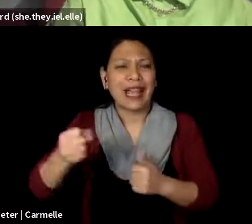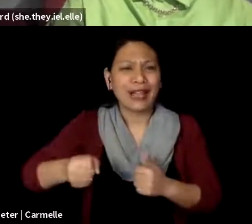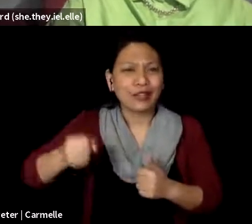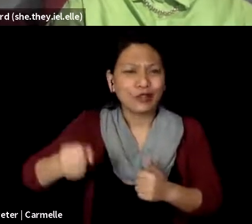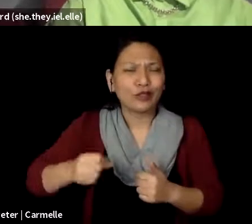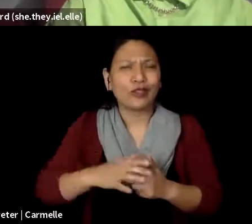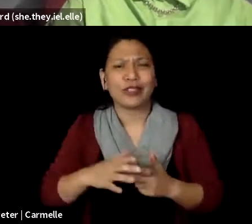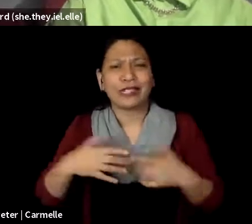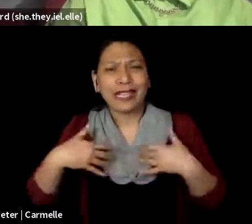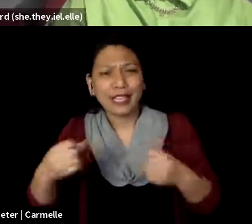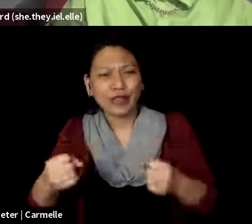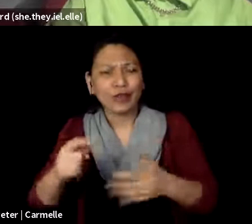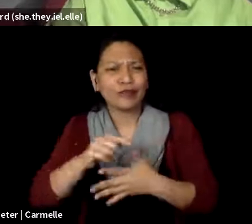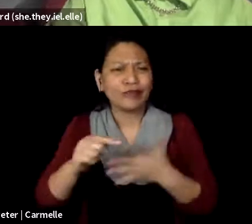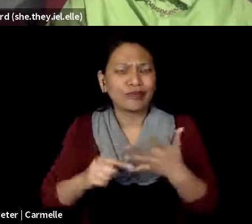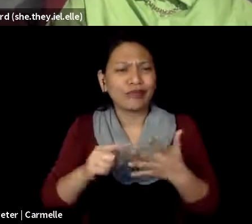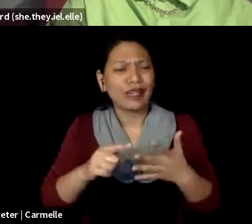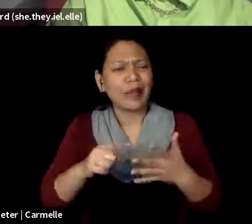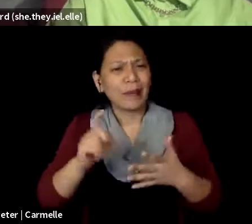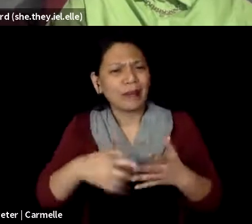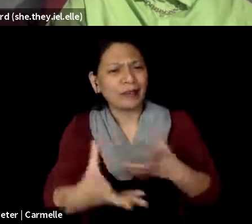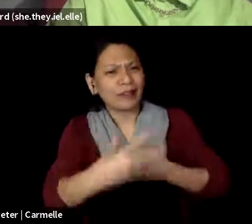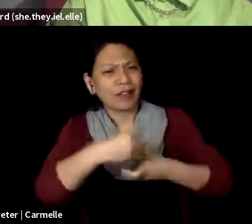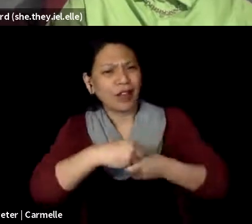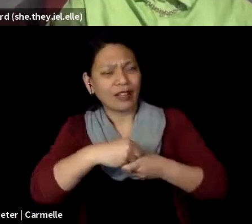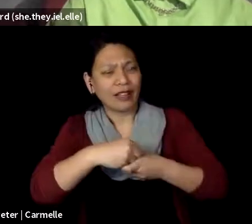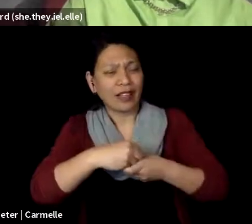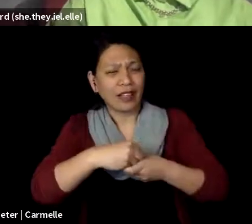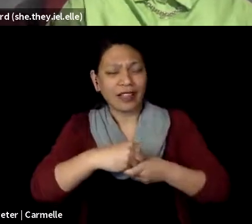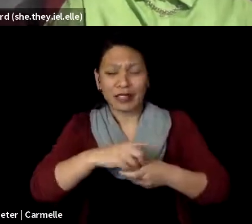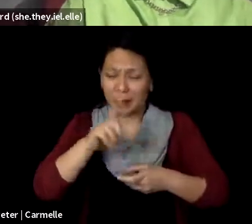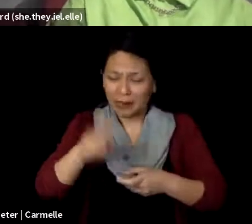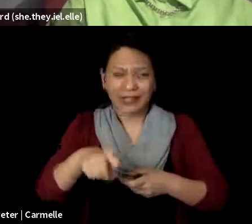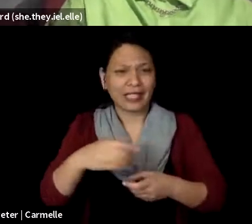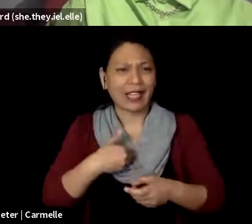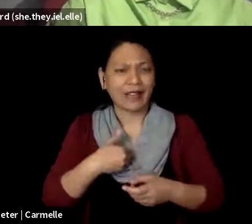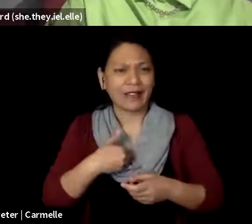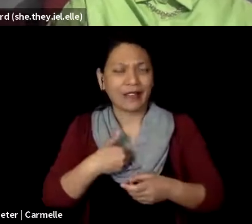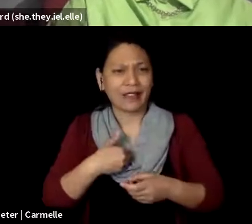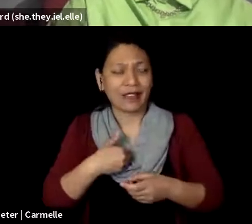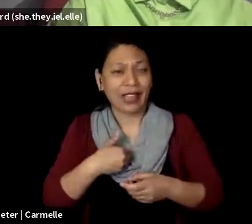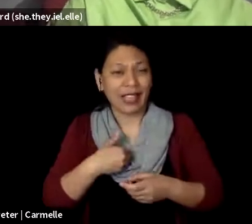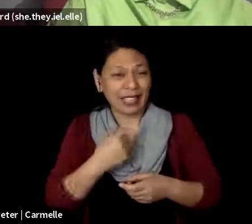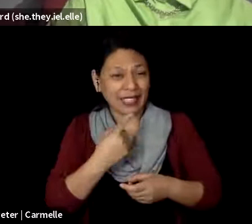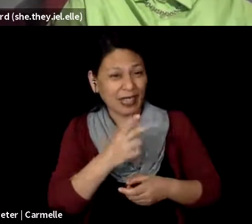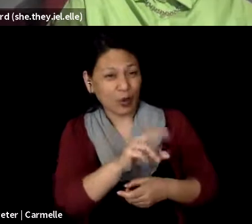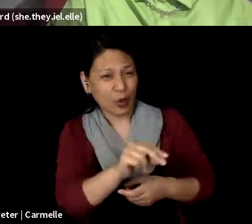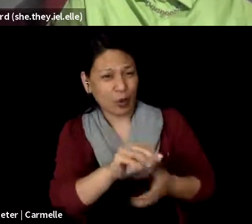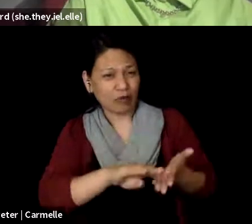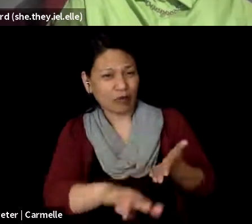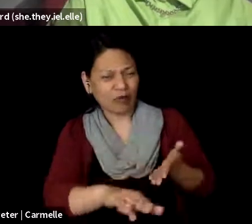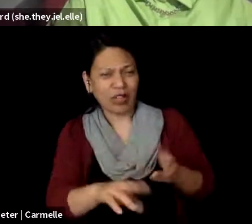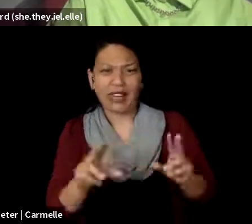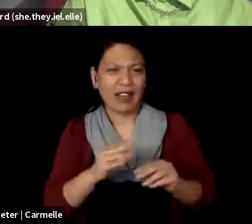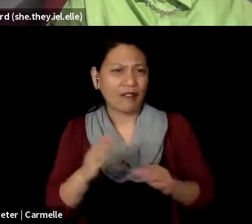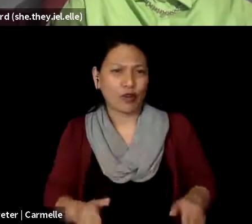healers present, that is absolutely a non-negotiable and should never, ever be denied an indigenous